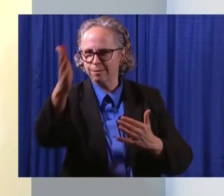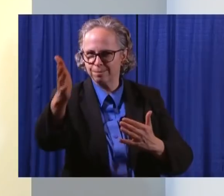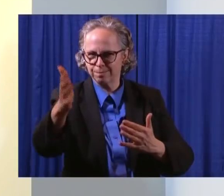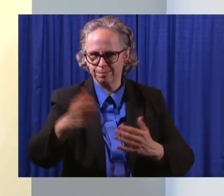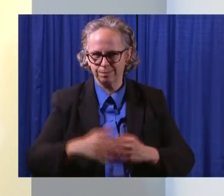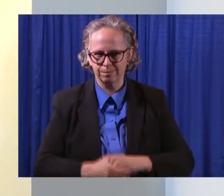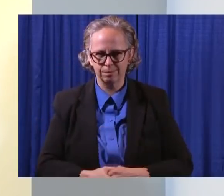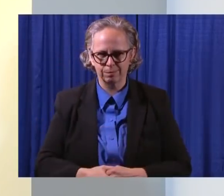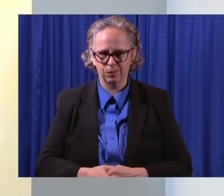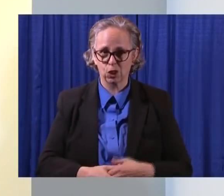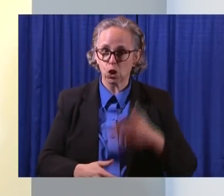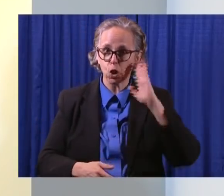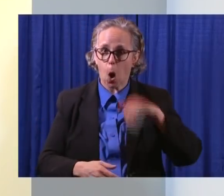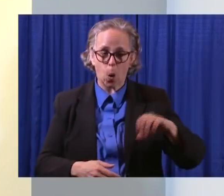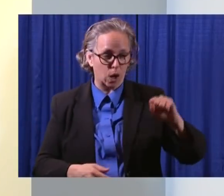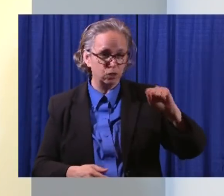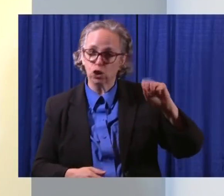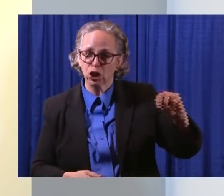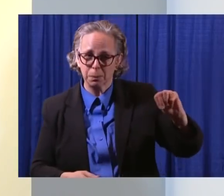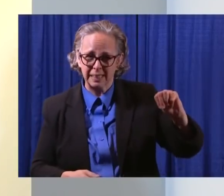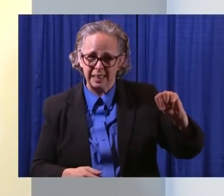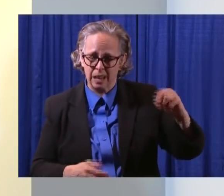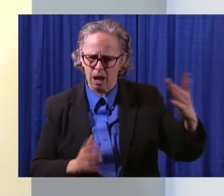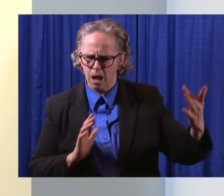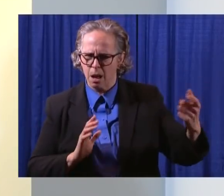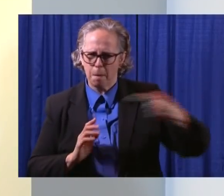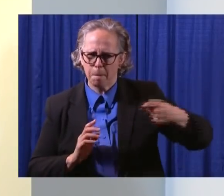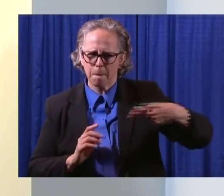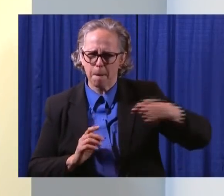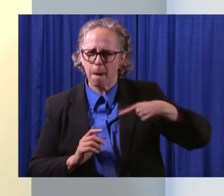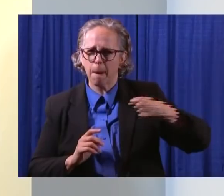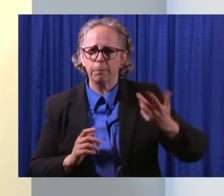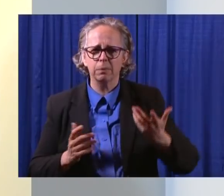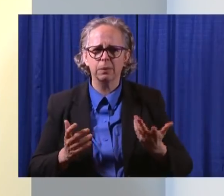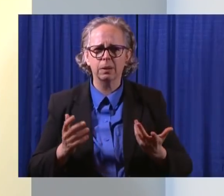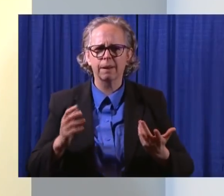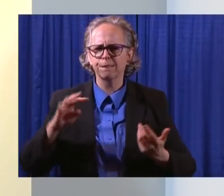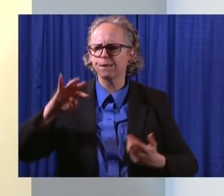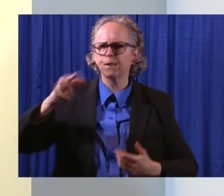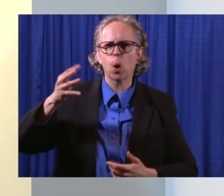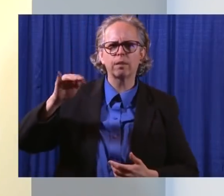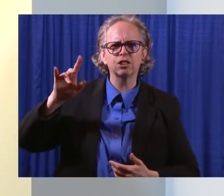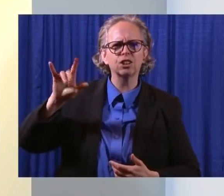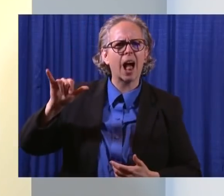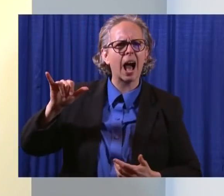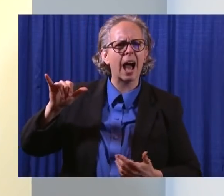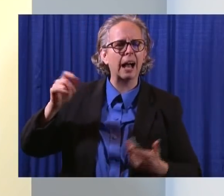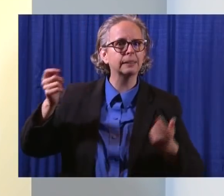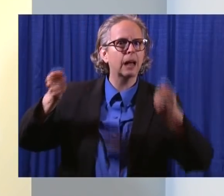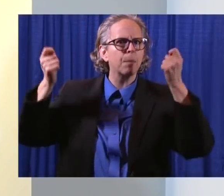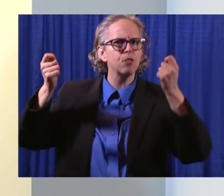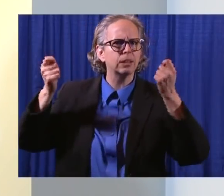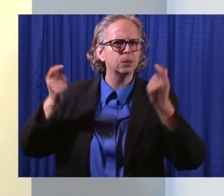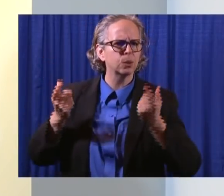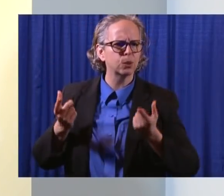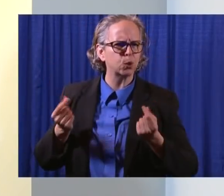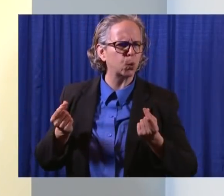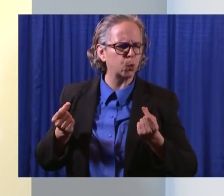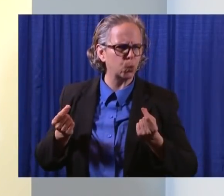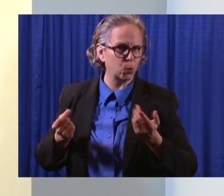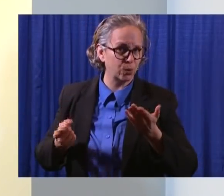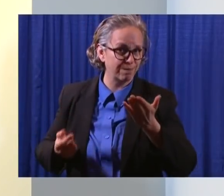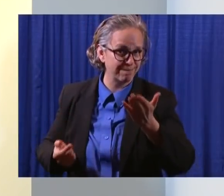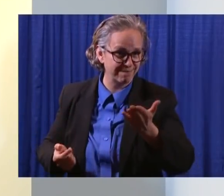about 4th of July celebrations, and also want to touch briefly on the protests and the activities that the